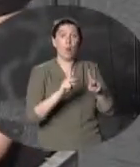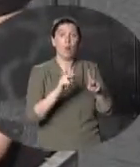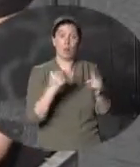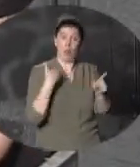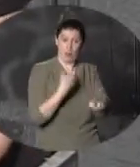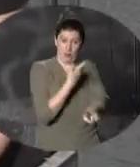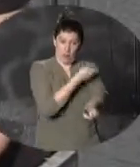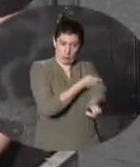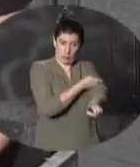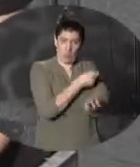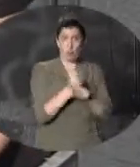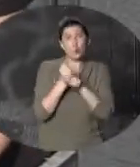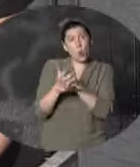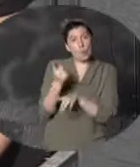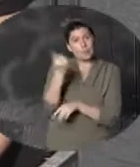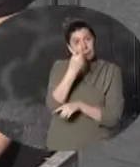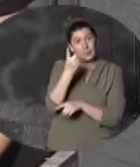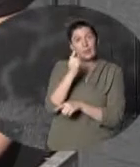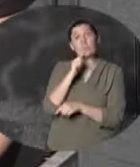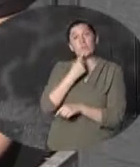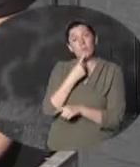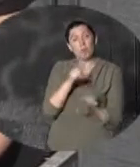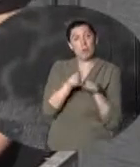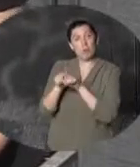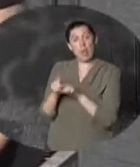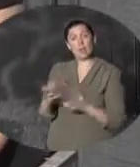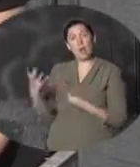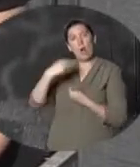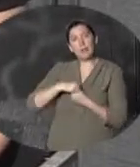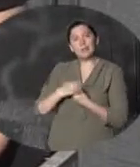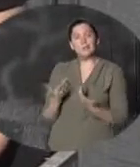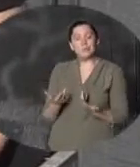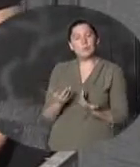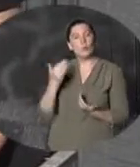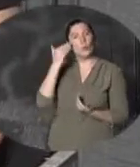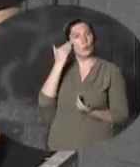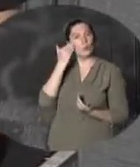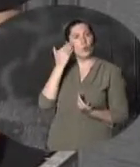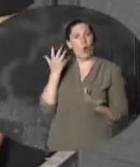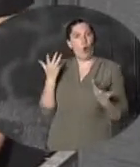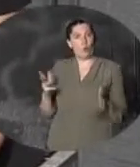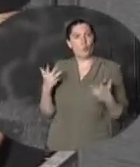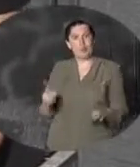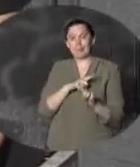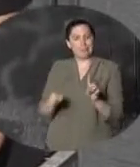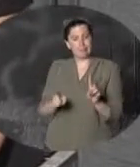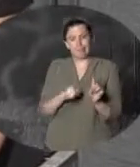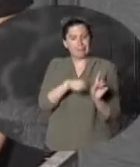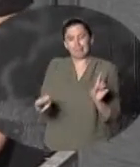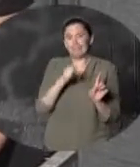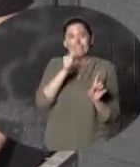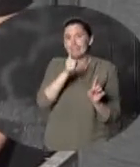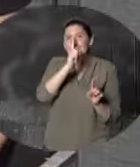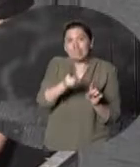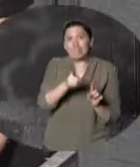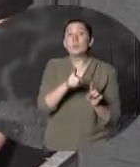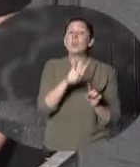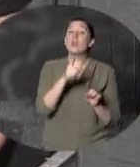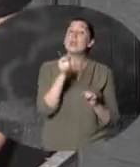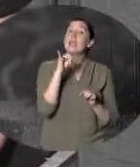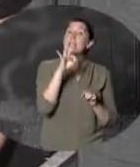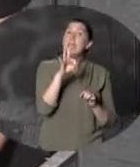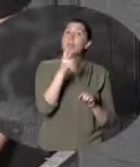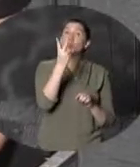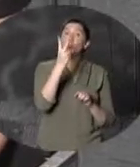caused something as significant as autism. And of course we know in medicine and in life that because two things are associated doesn't mean that